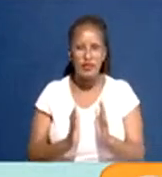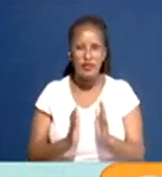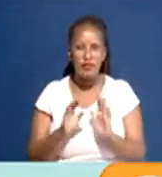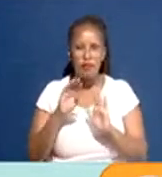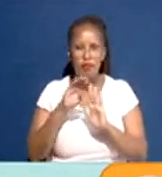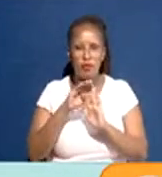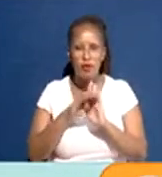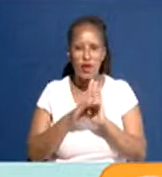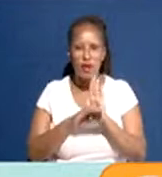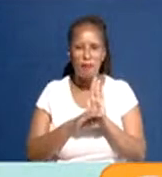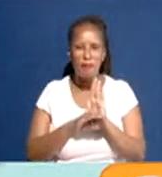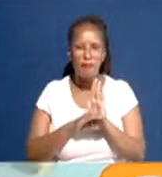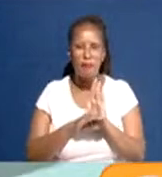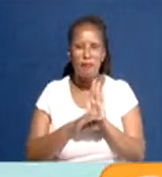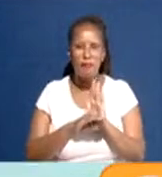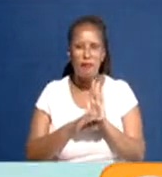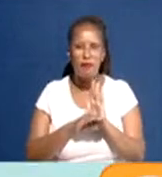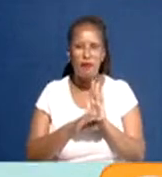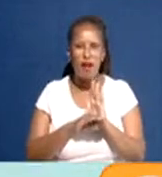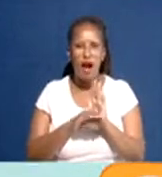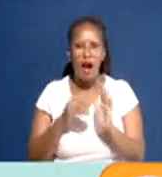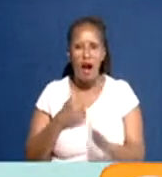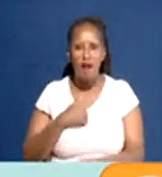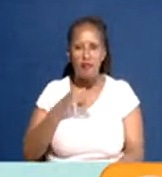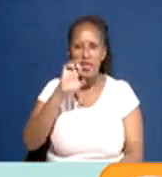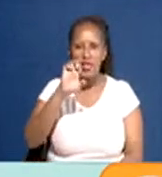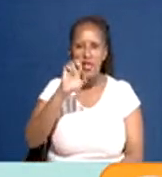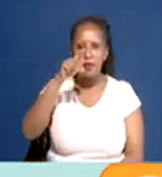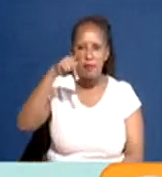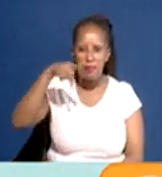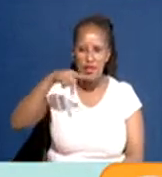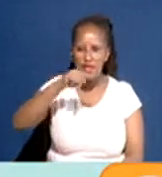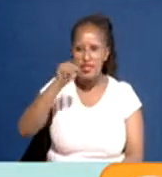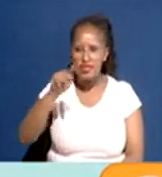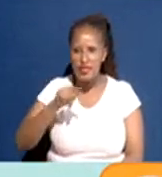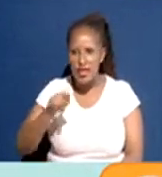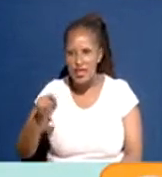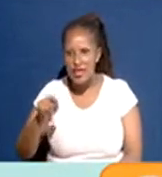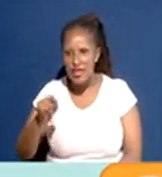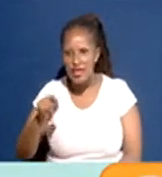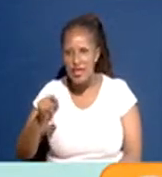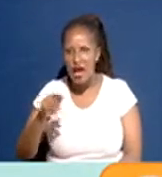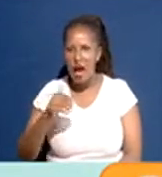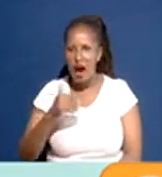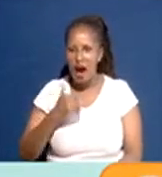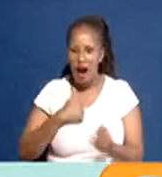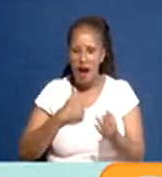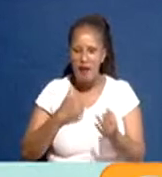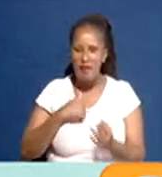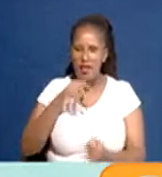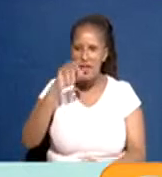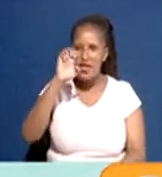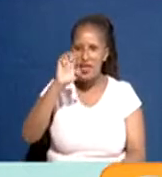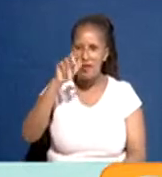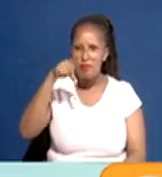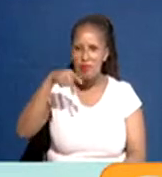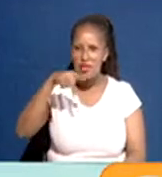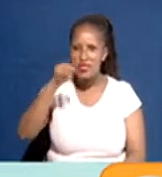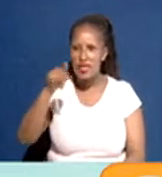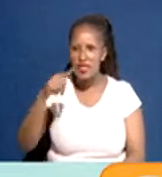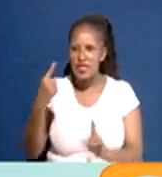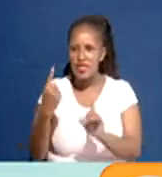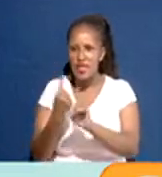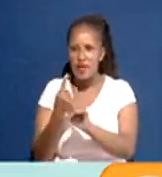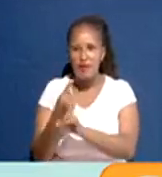program. Tuko na EPZ ya The River. Tuko na EPZ katika sehemu